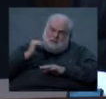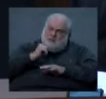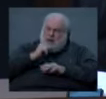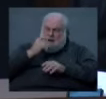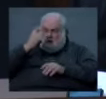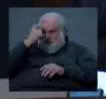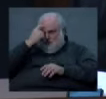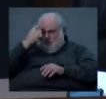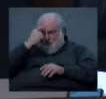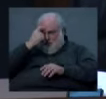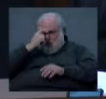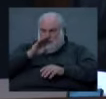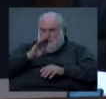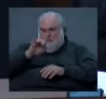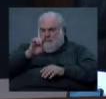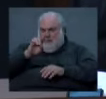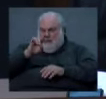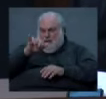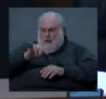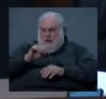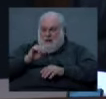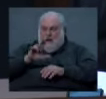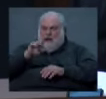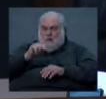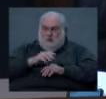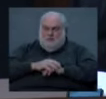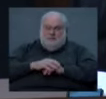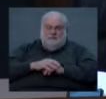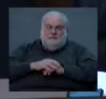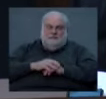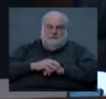practical to bid this out.